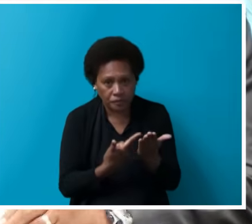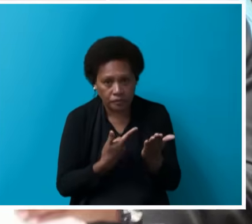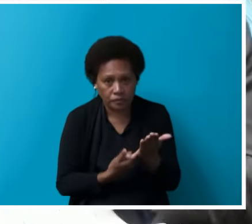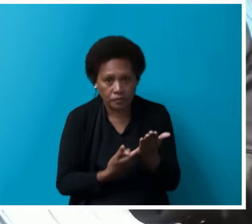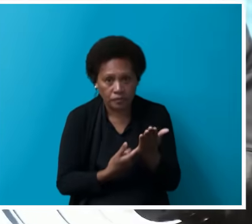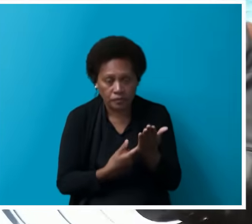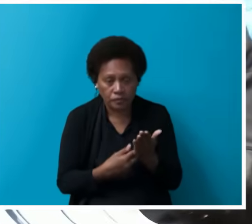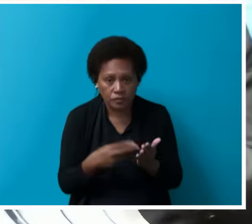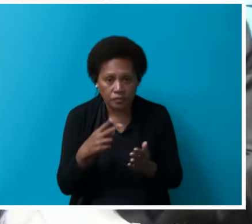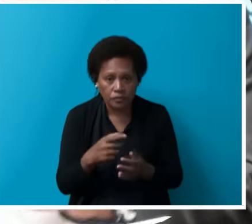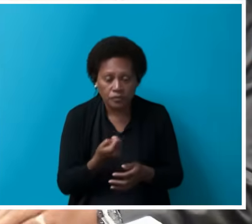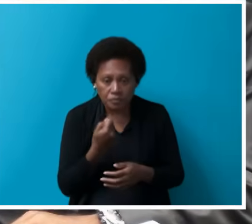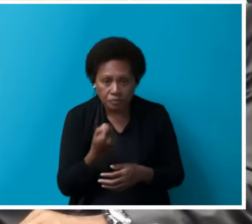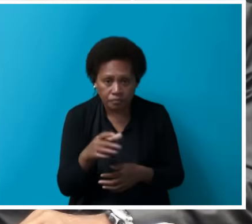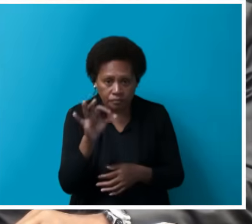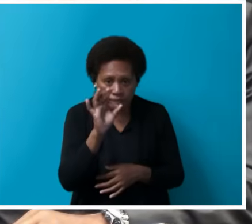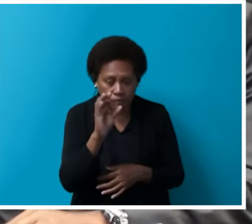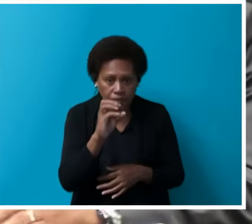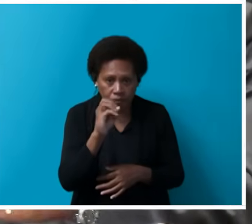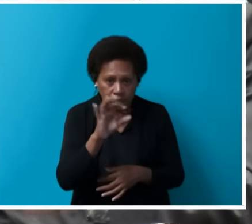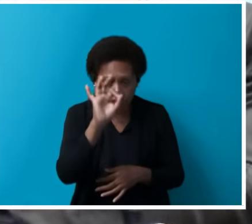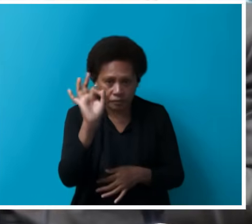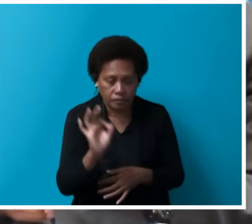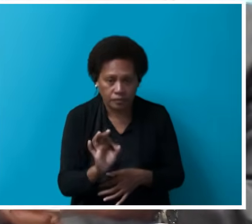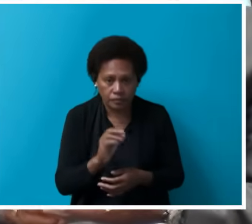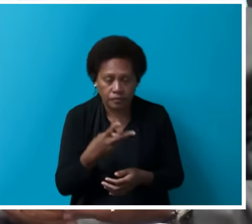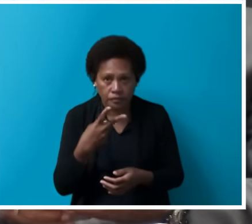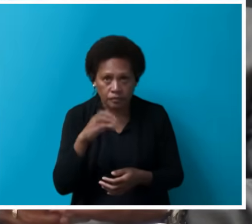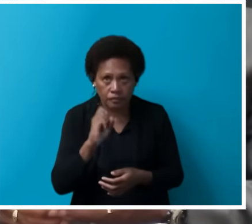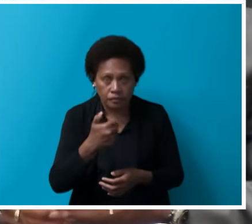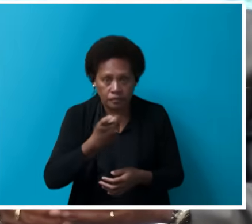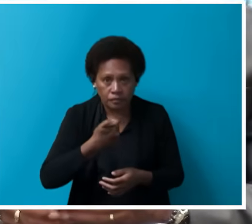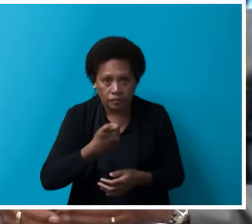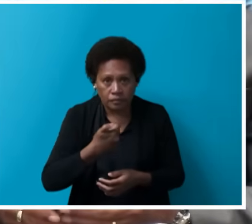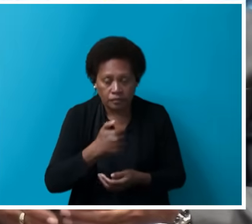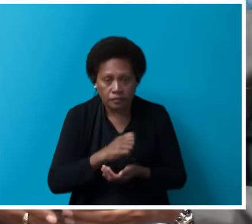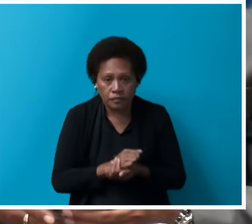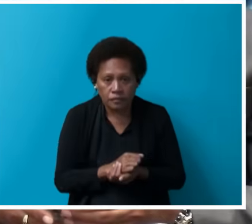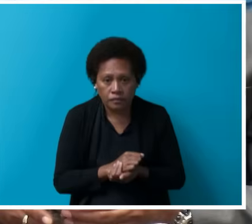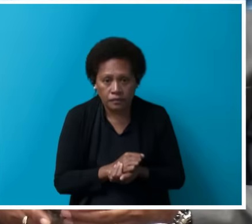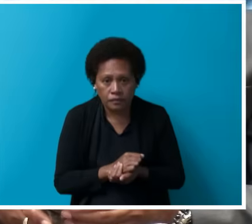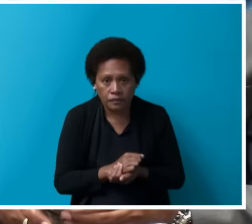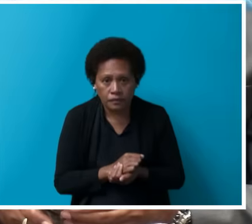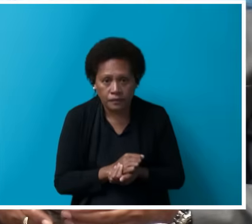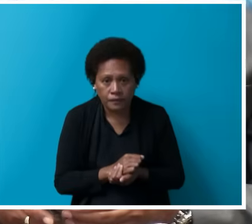rated. And in 2016, Microwave. when